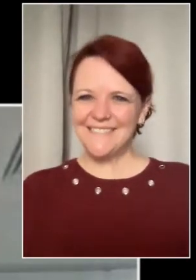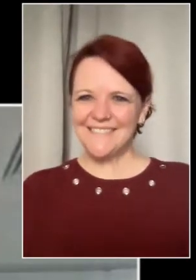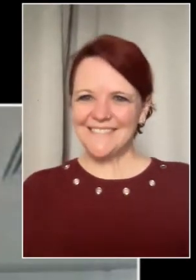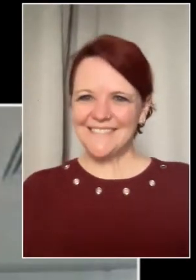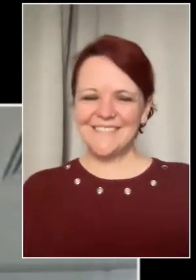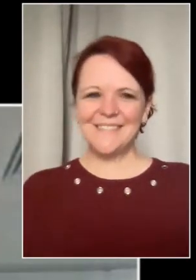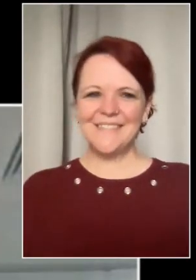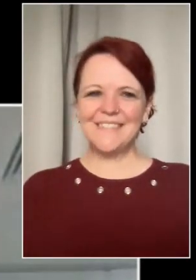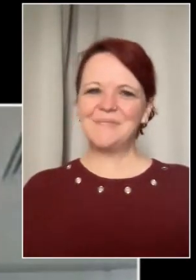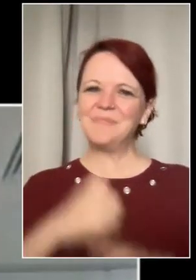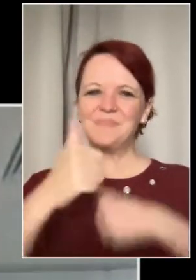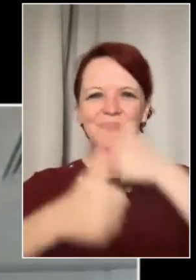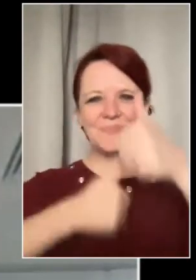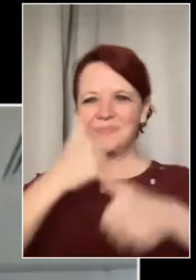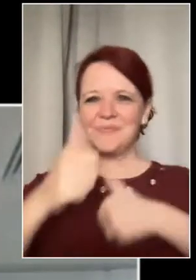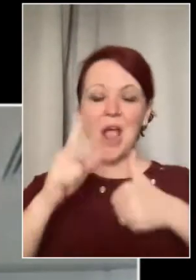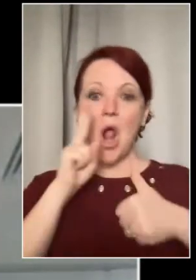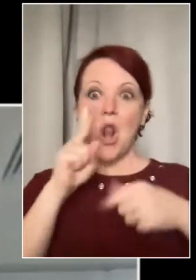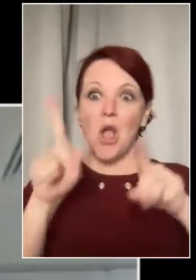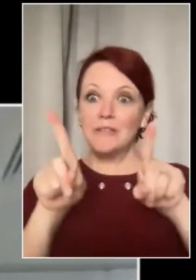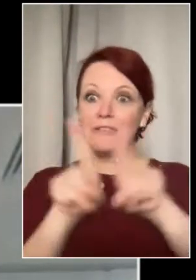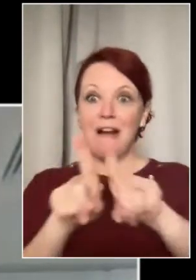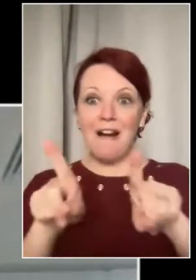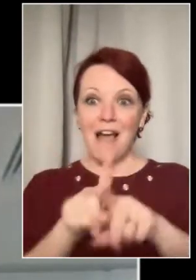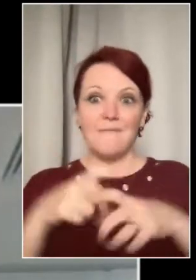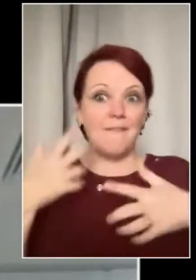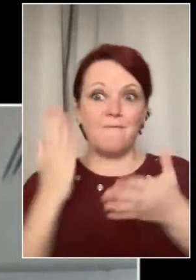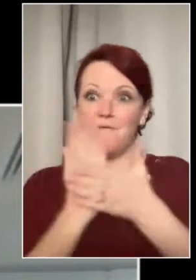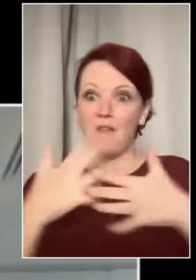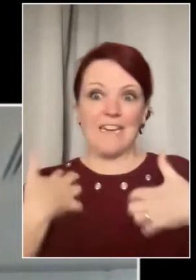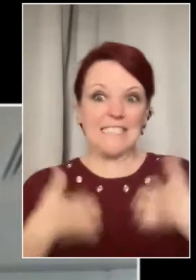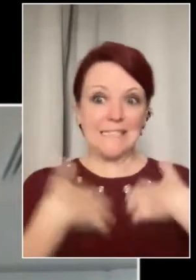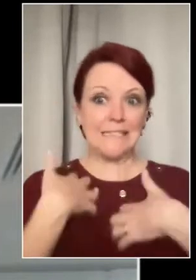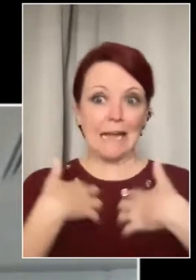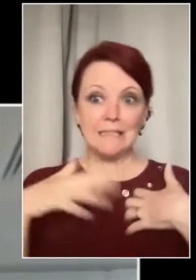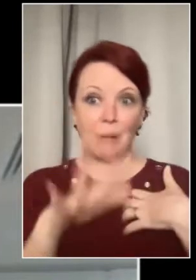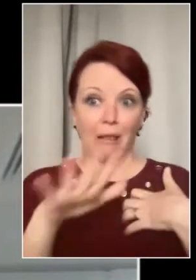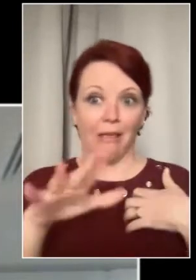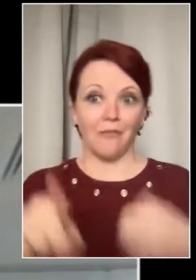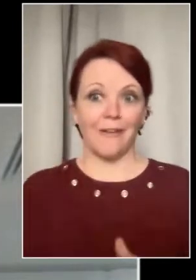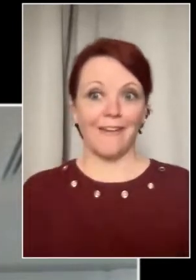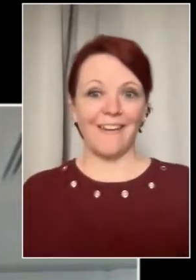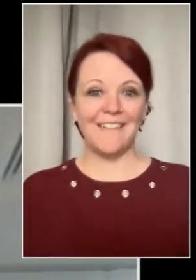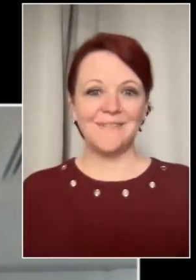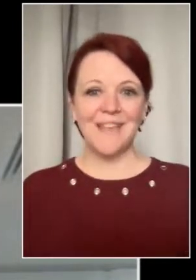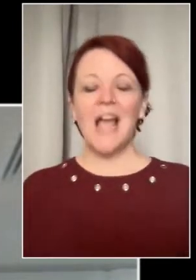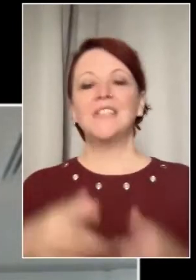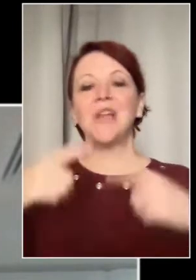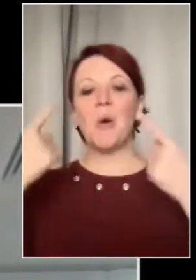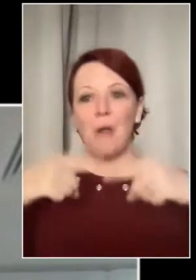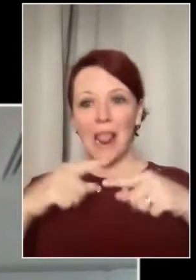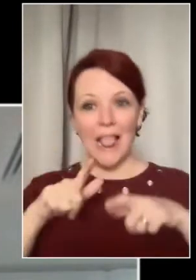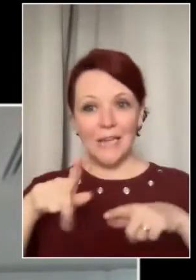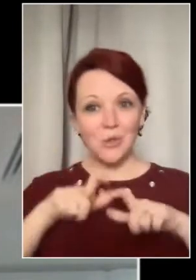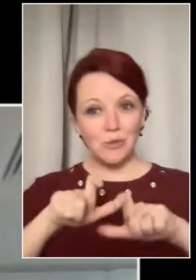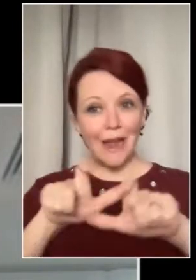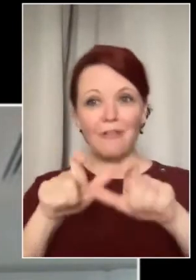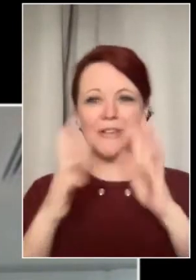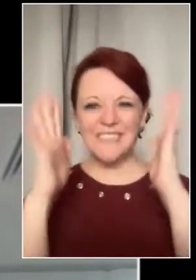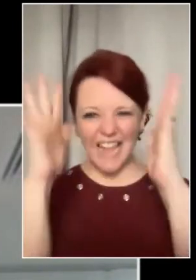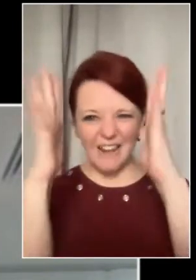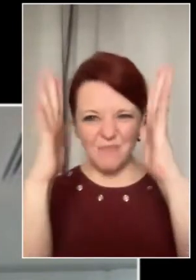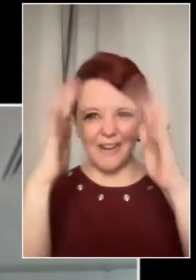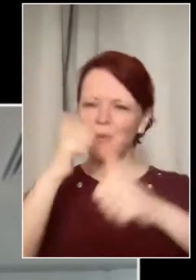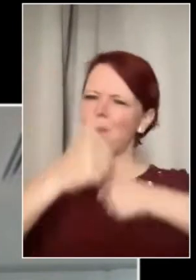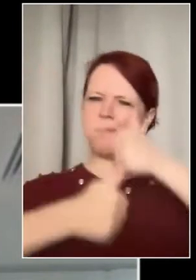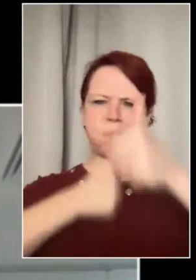Amazing! Okay, fantastic. It looks like it's a very, very excitable room there. So we'll let you carry on celebrating, but massive, massive congratulations